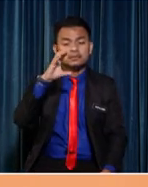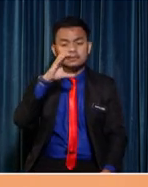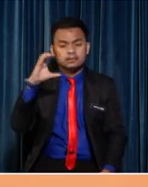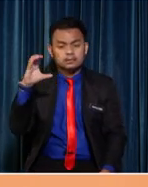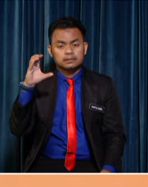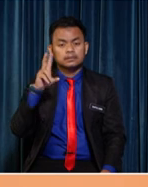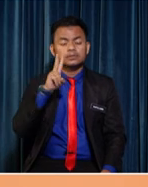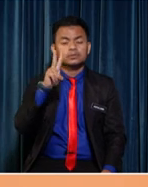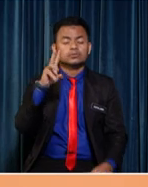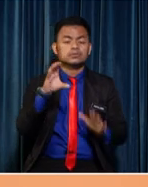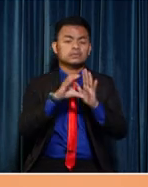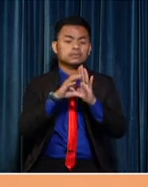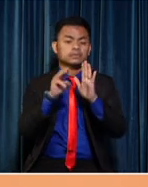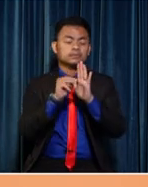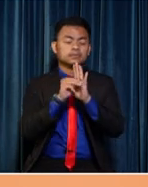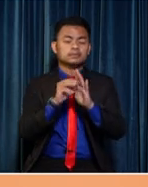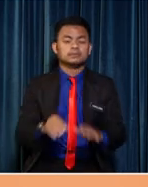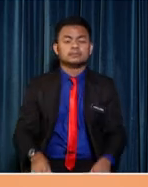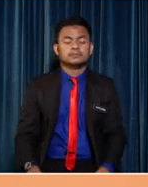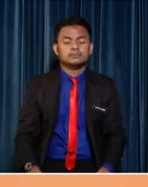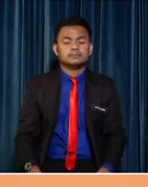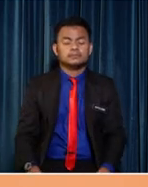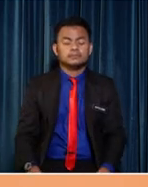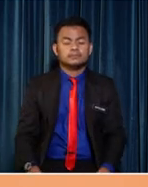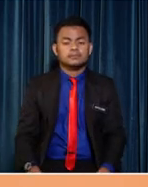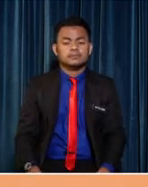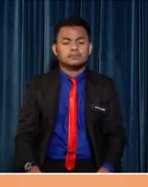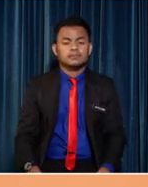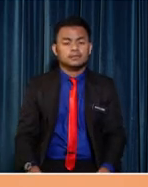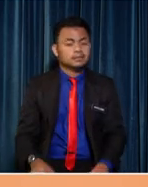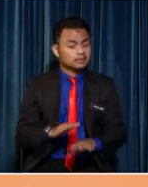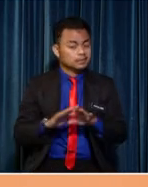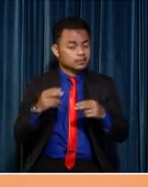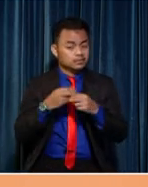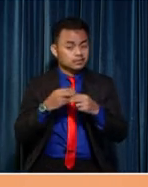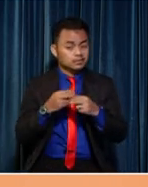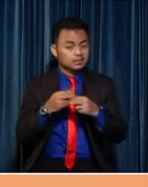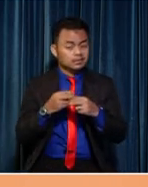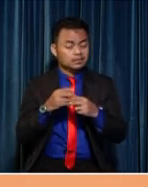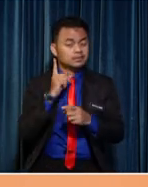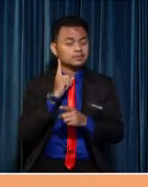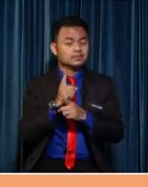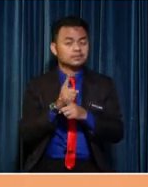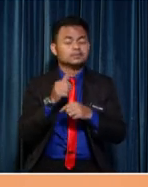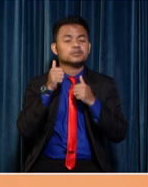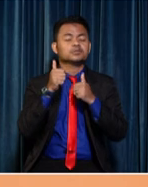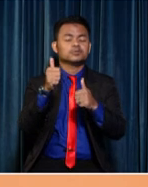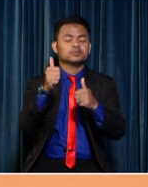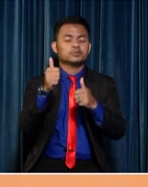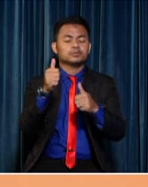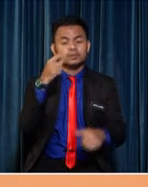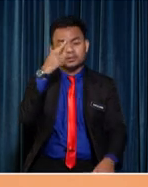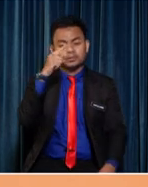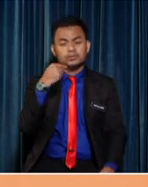602 centimeters. It's not that difficult, right? Thumbs up to those